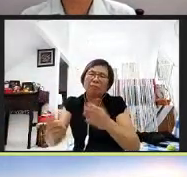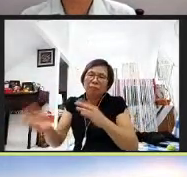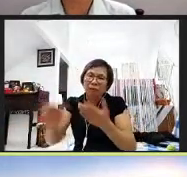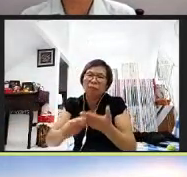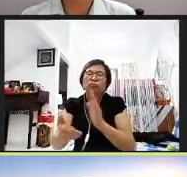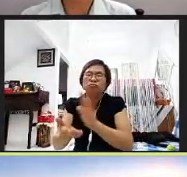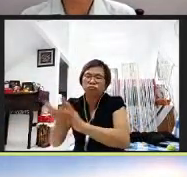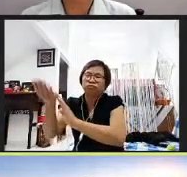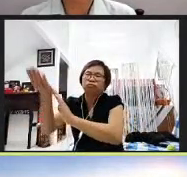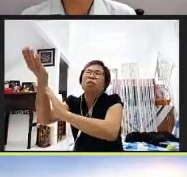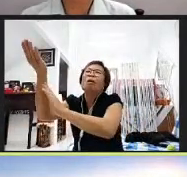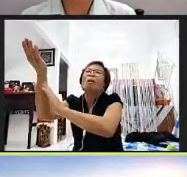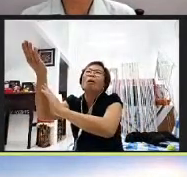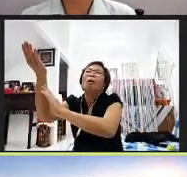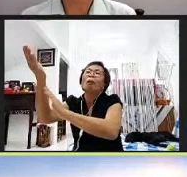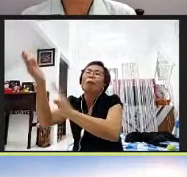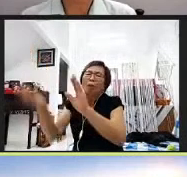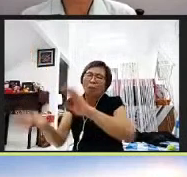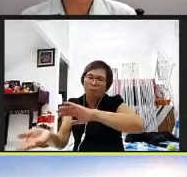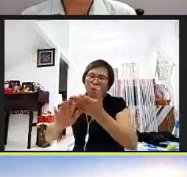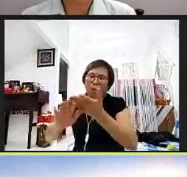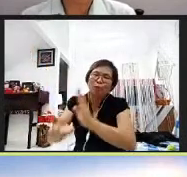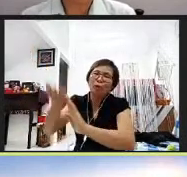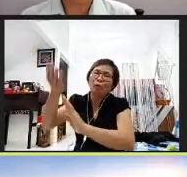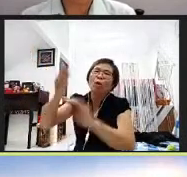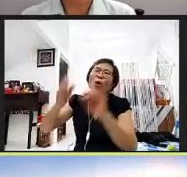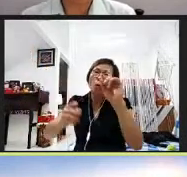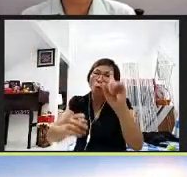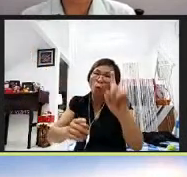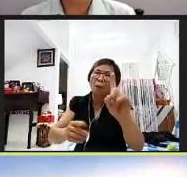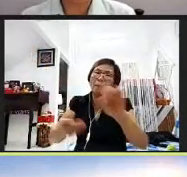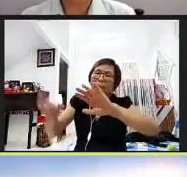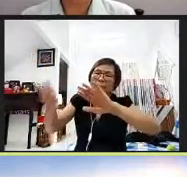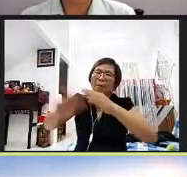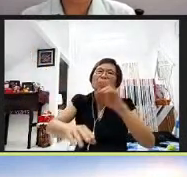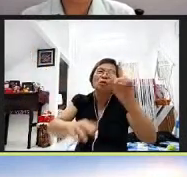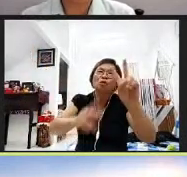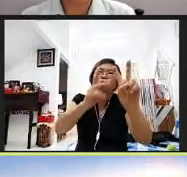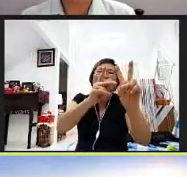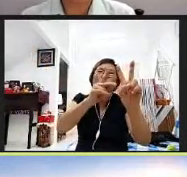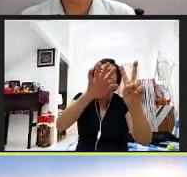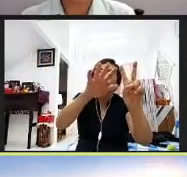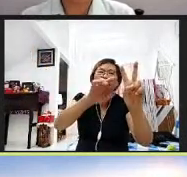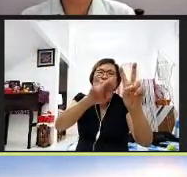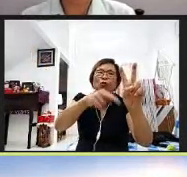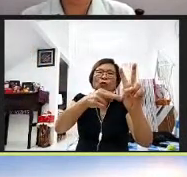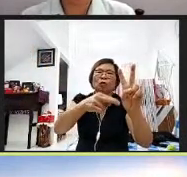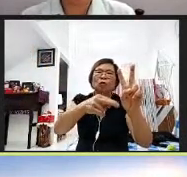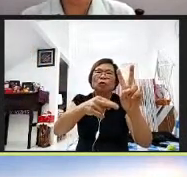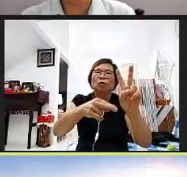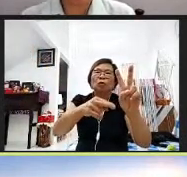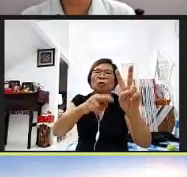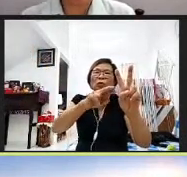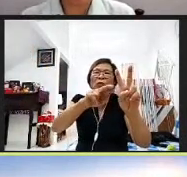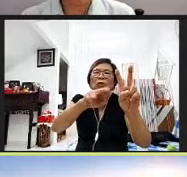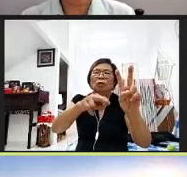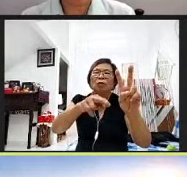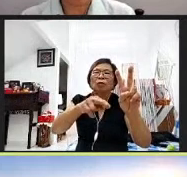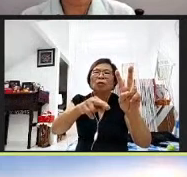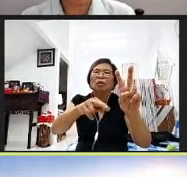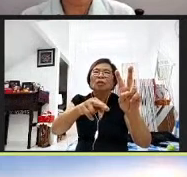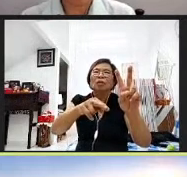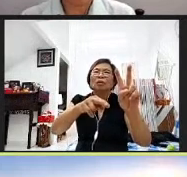increased. As we mentioned, it's about 1 in 2,500 cases, 3.7 per 1,000